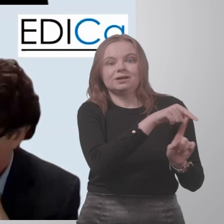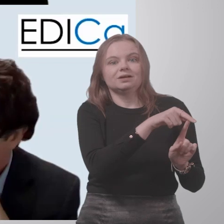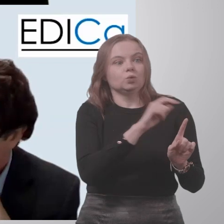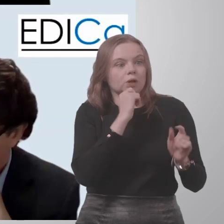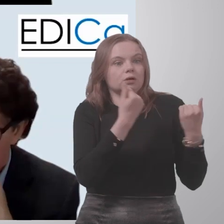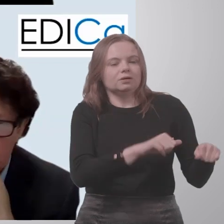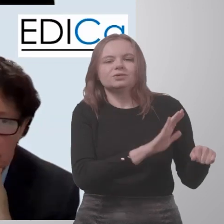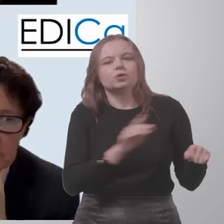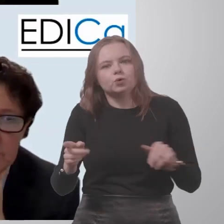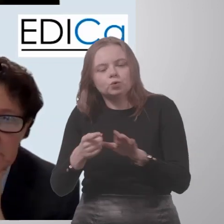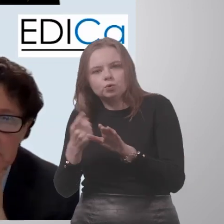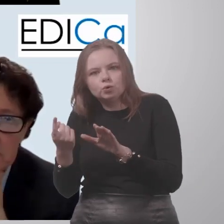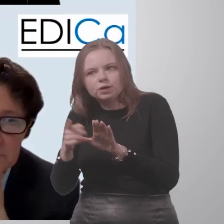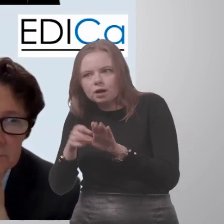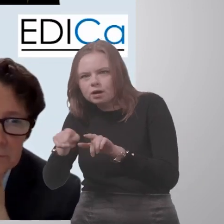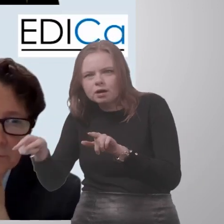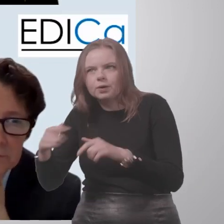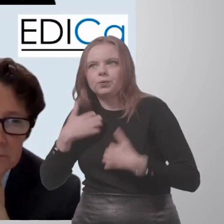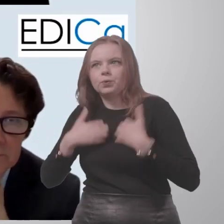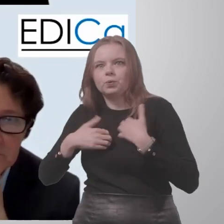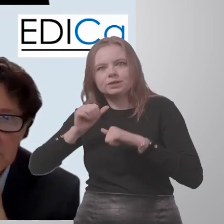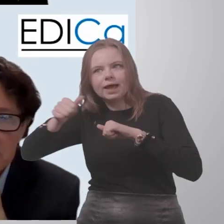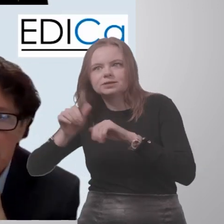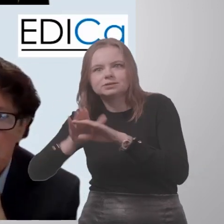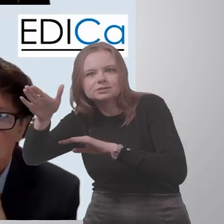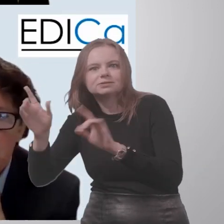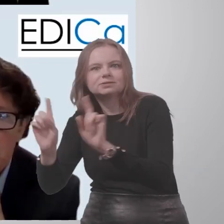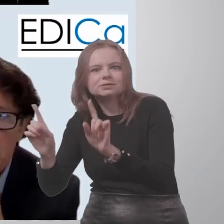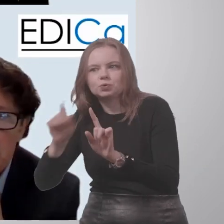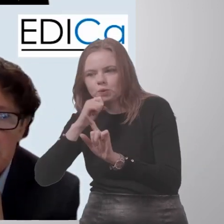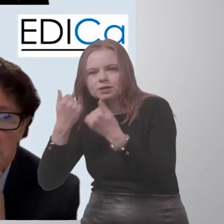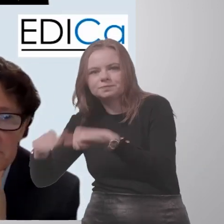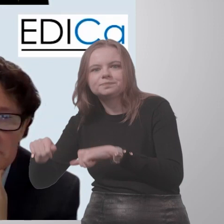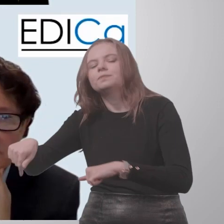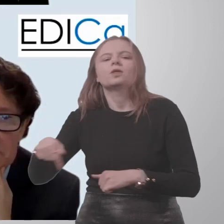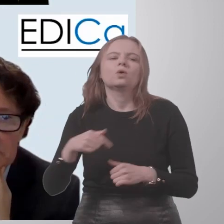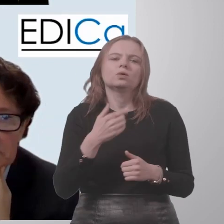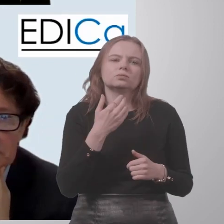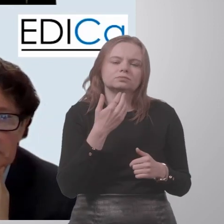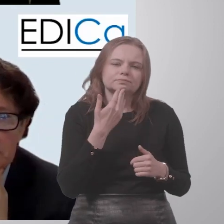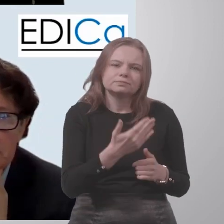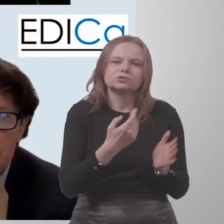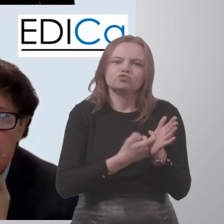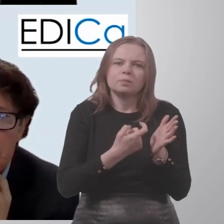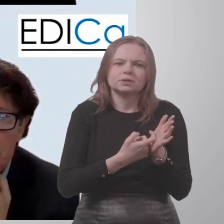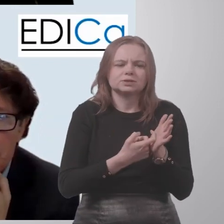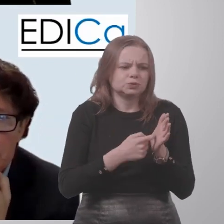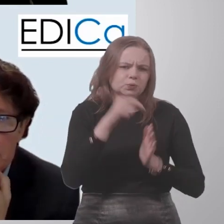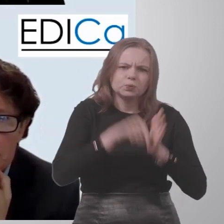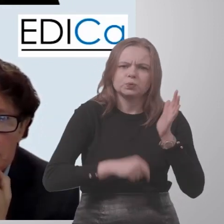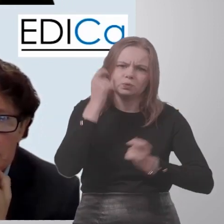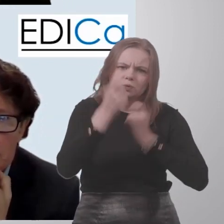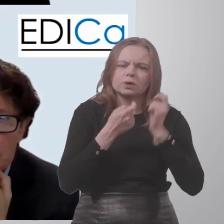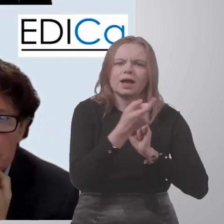next. That's really helpful. Thank you, Robert, for such a thoughtful answer. Abigail Powell's made a